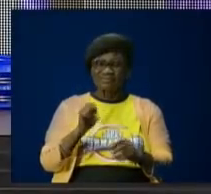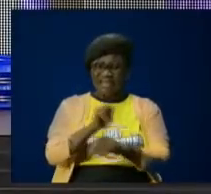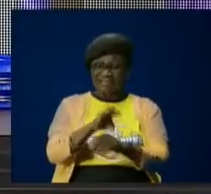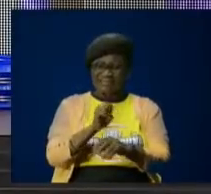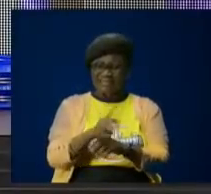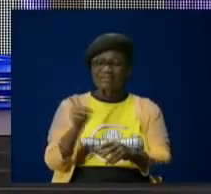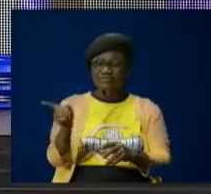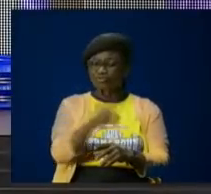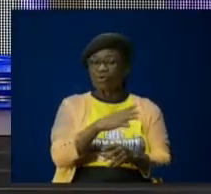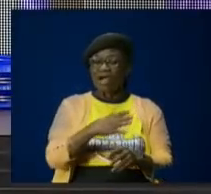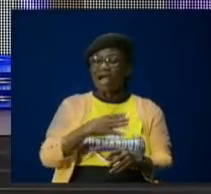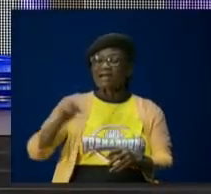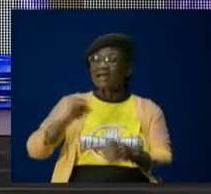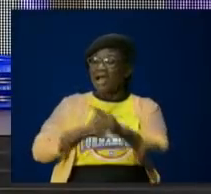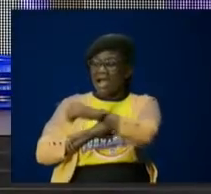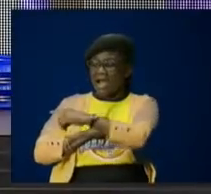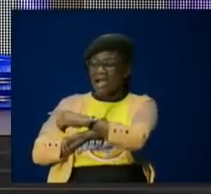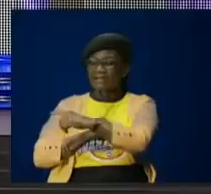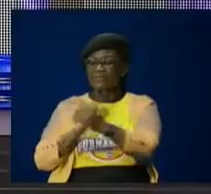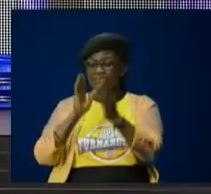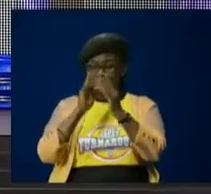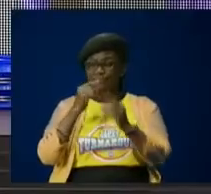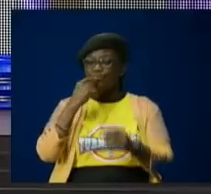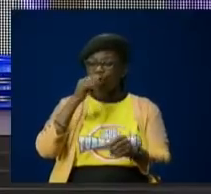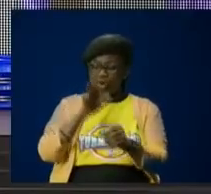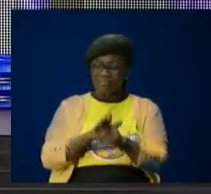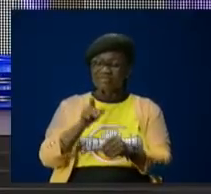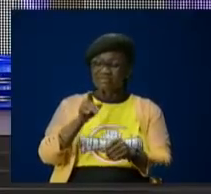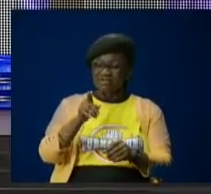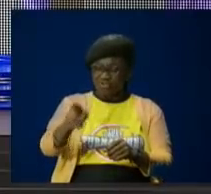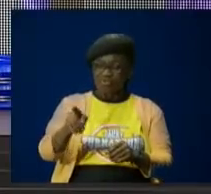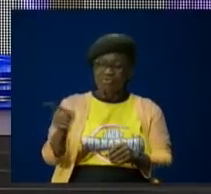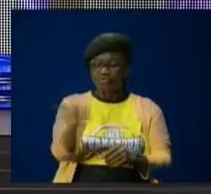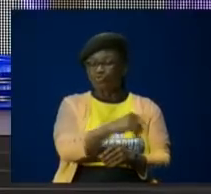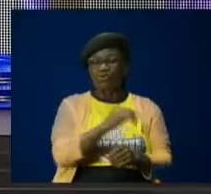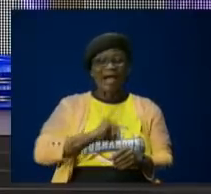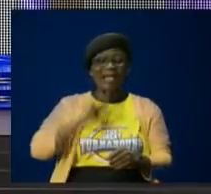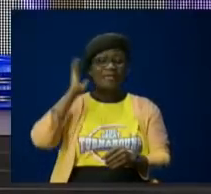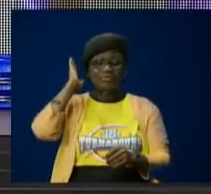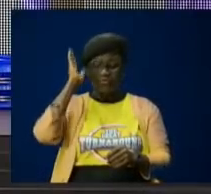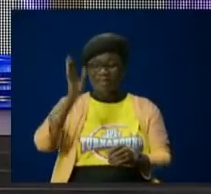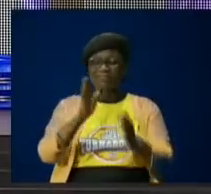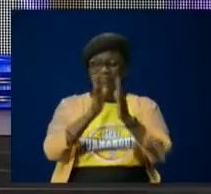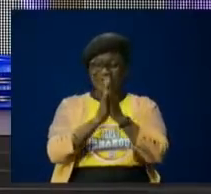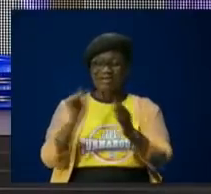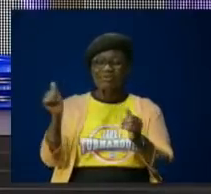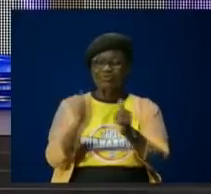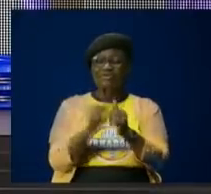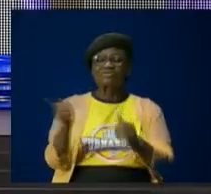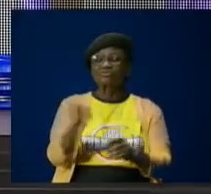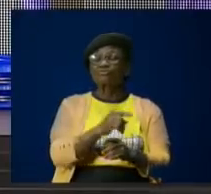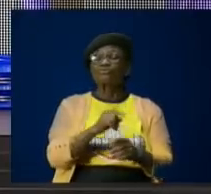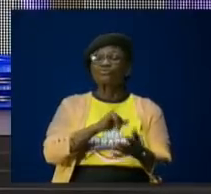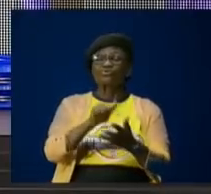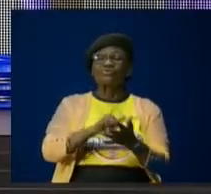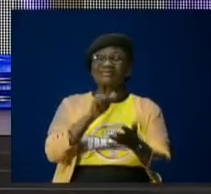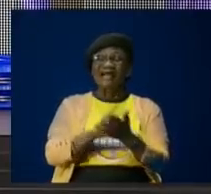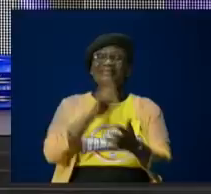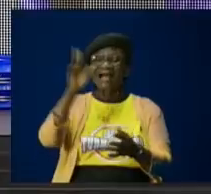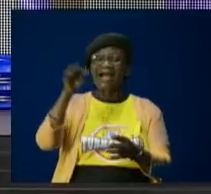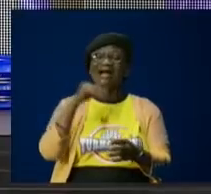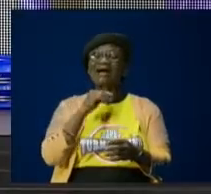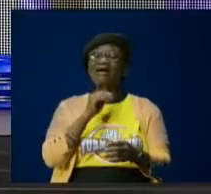you. Those of you who are not in a church setting, I rejoice with you. I will also need the